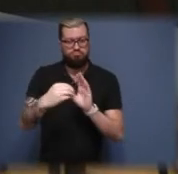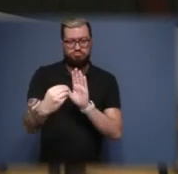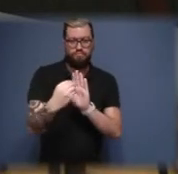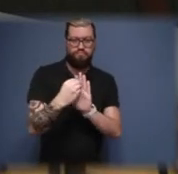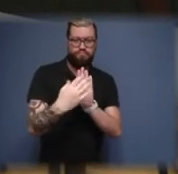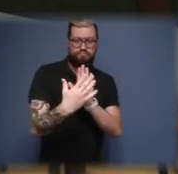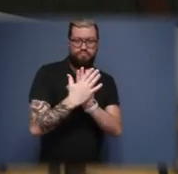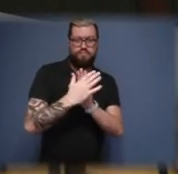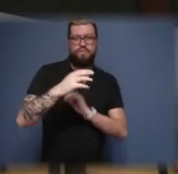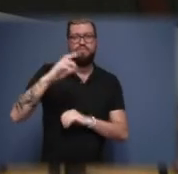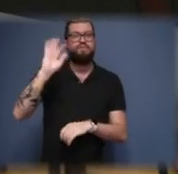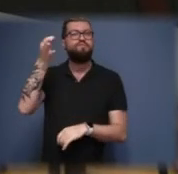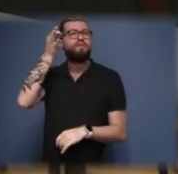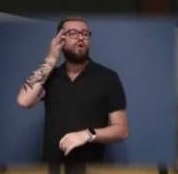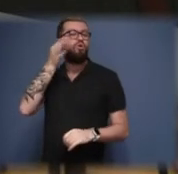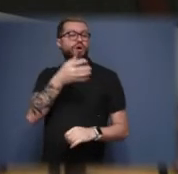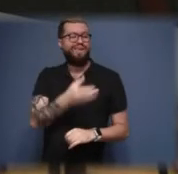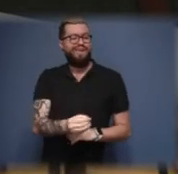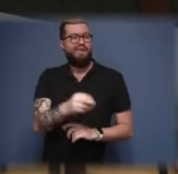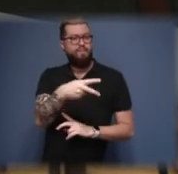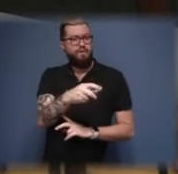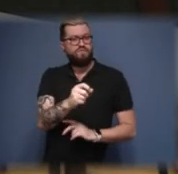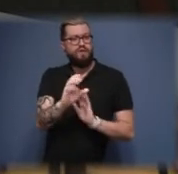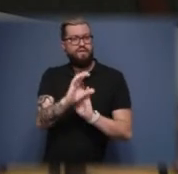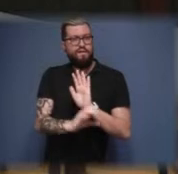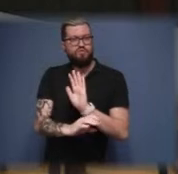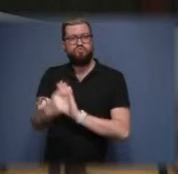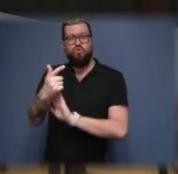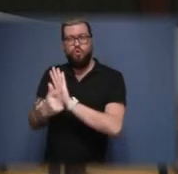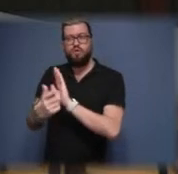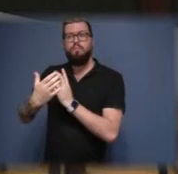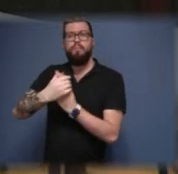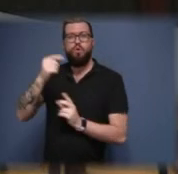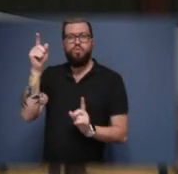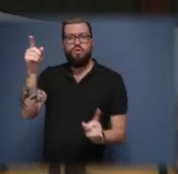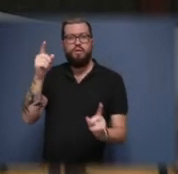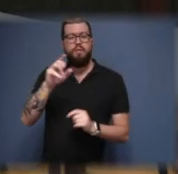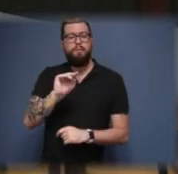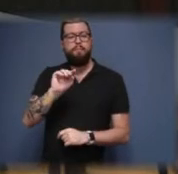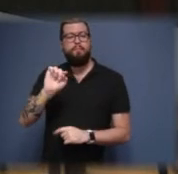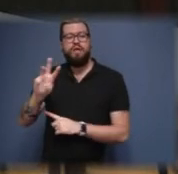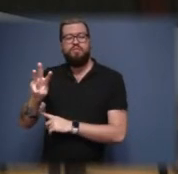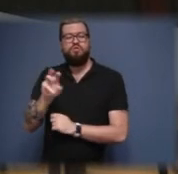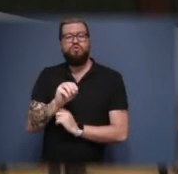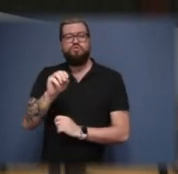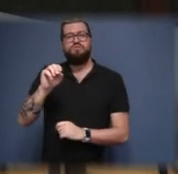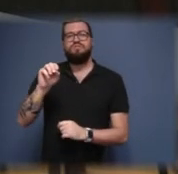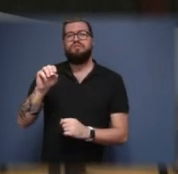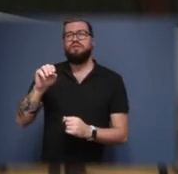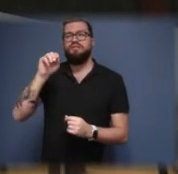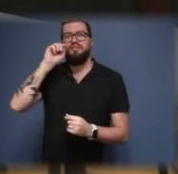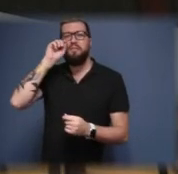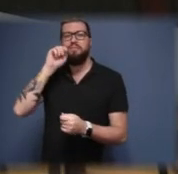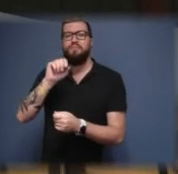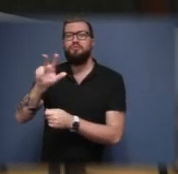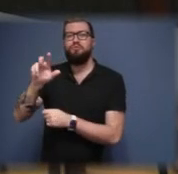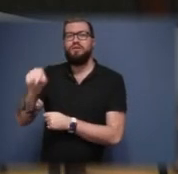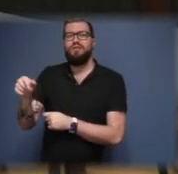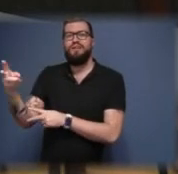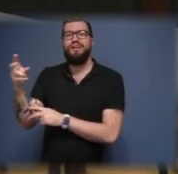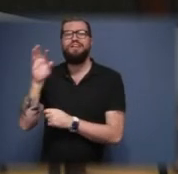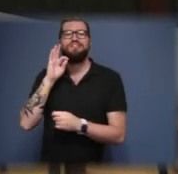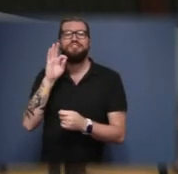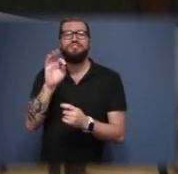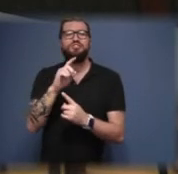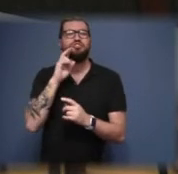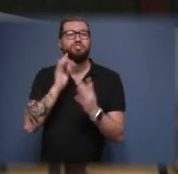PA constitutions and laws. In Matthew 5:39, Jesus says, "But if anyone slaps you on the cheek, turn the other also." Does